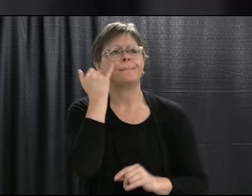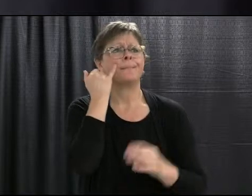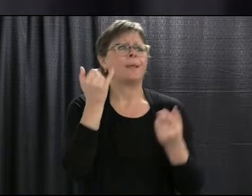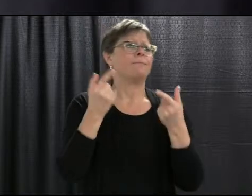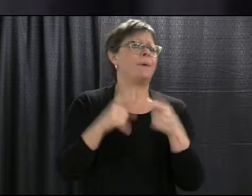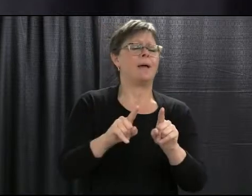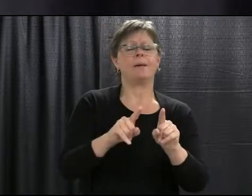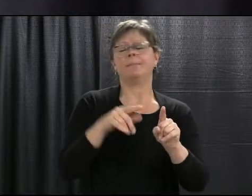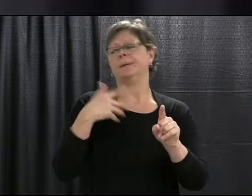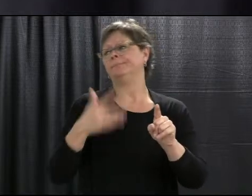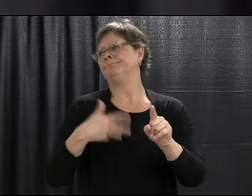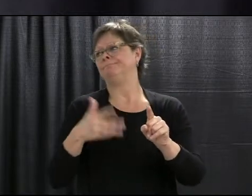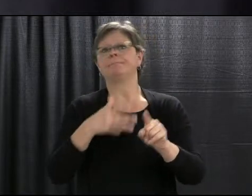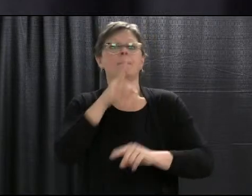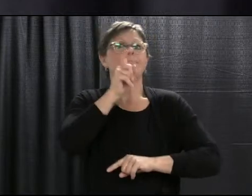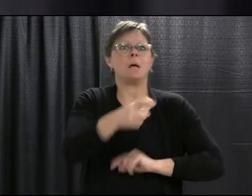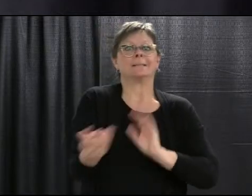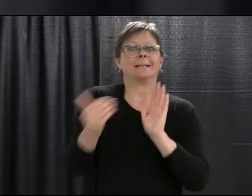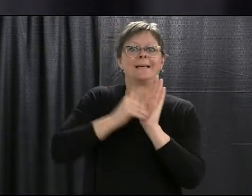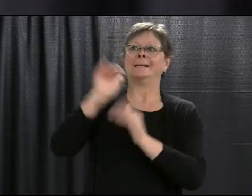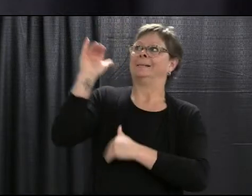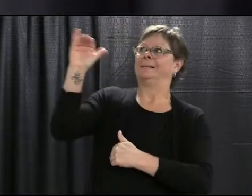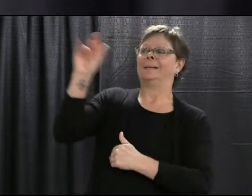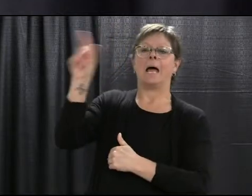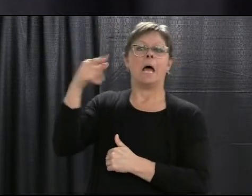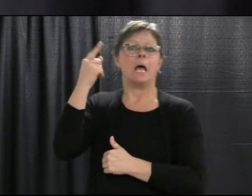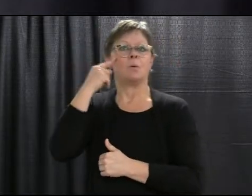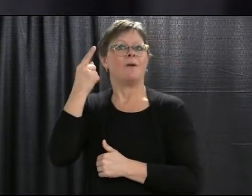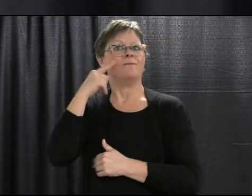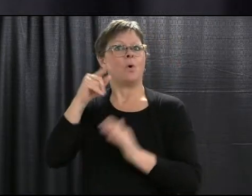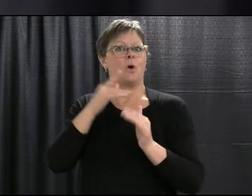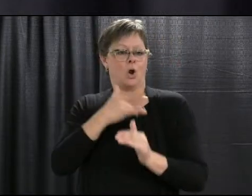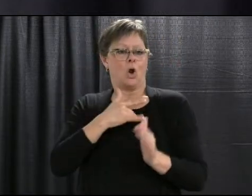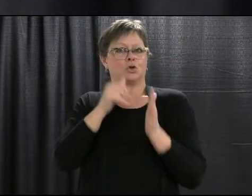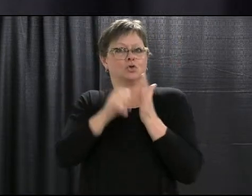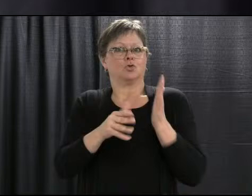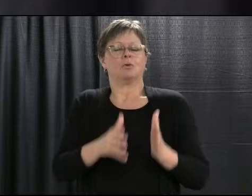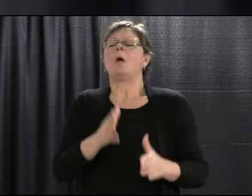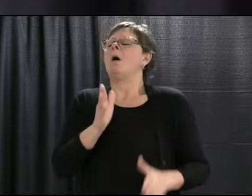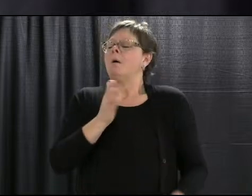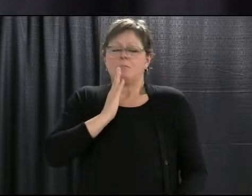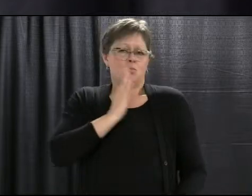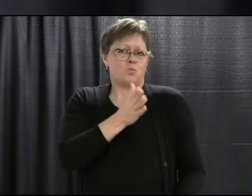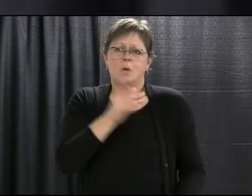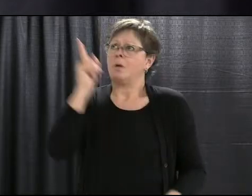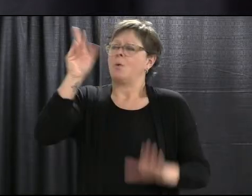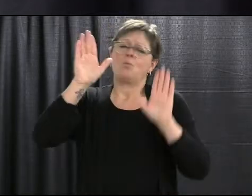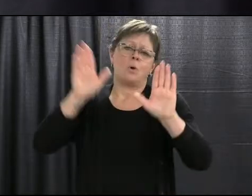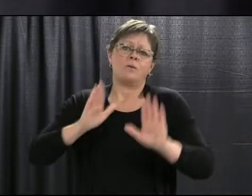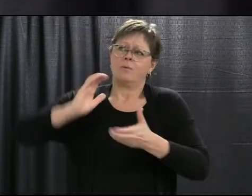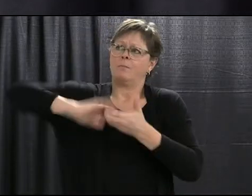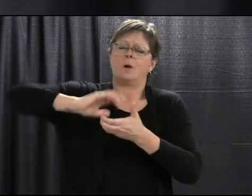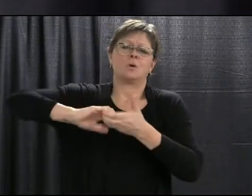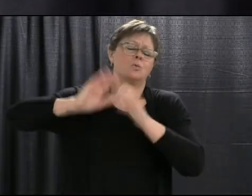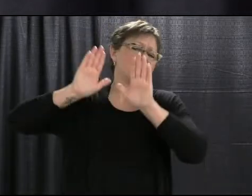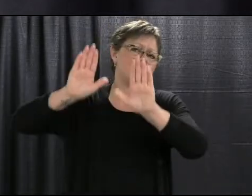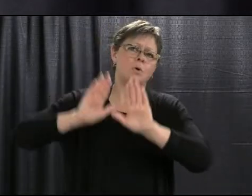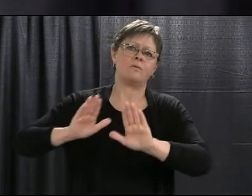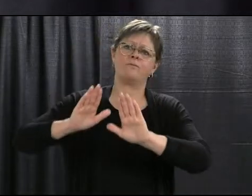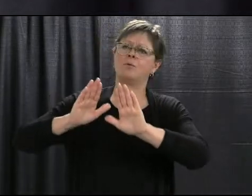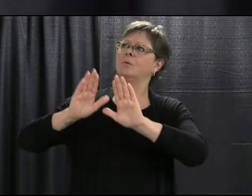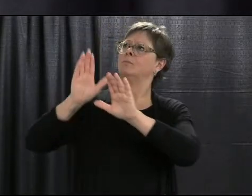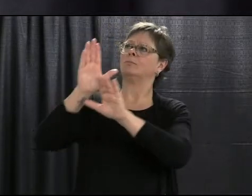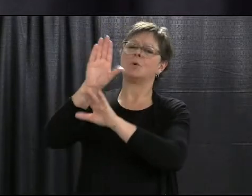we had to open up those channels again, there are options to us. We have a partnership. They're wonderful colleagues and friends, and we